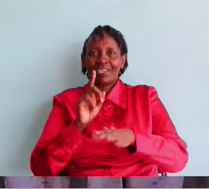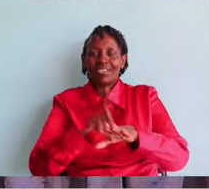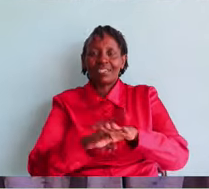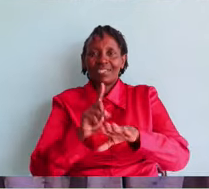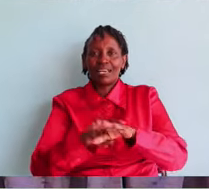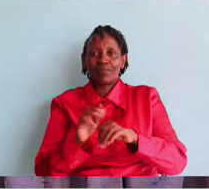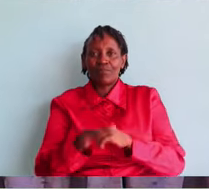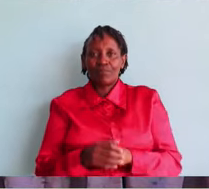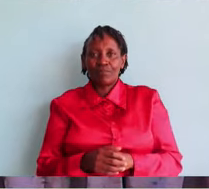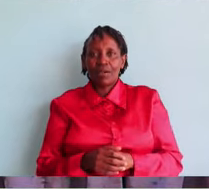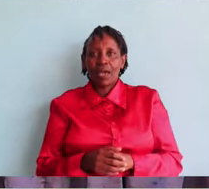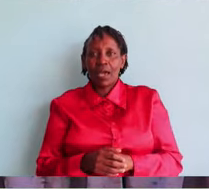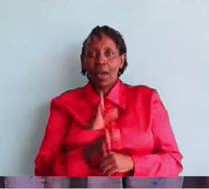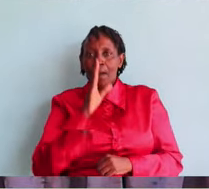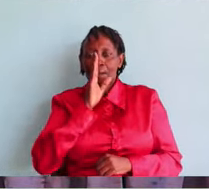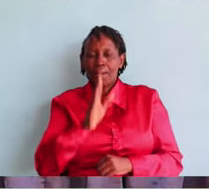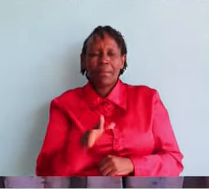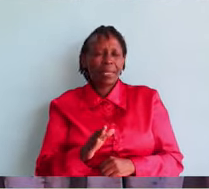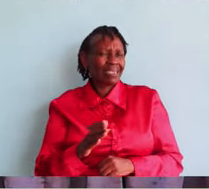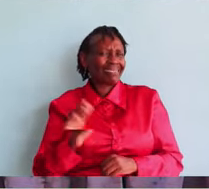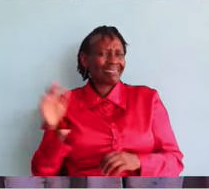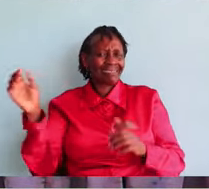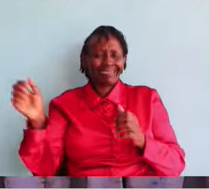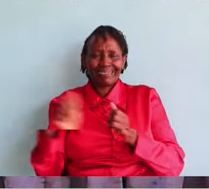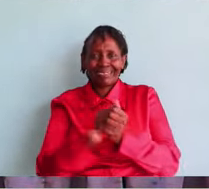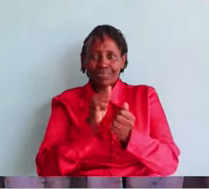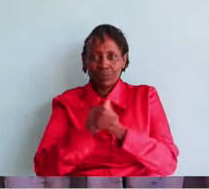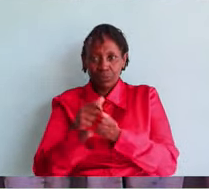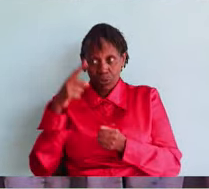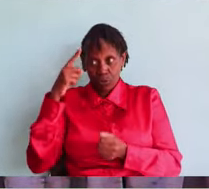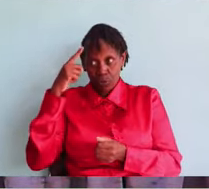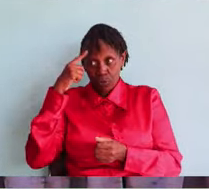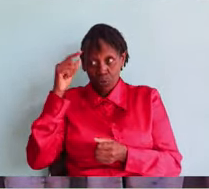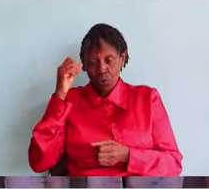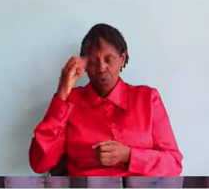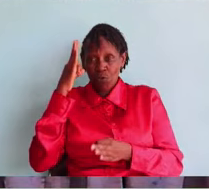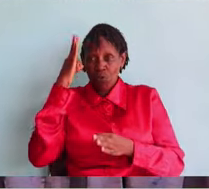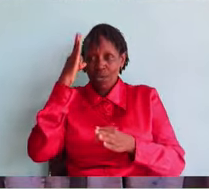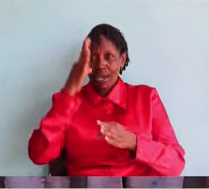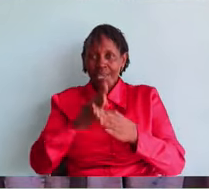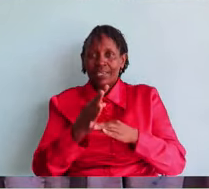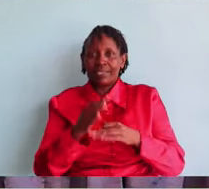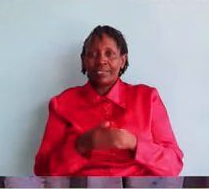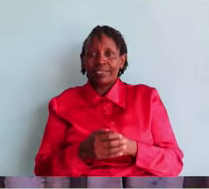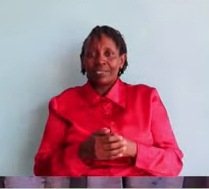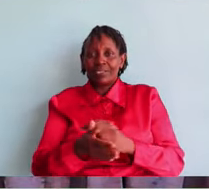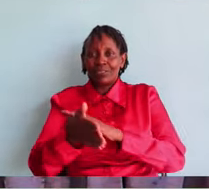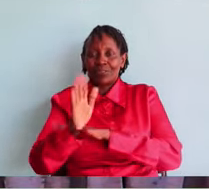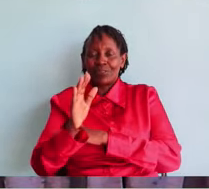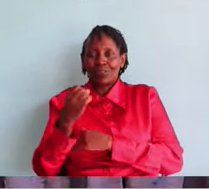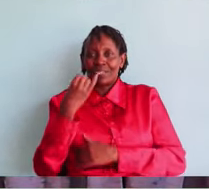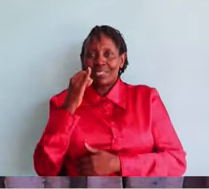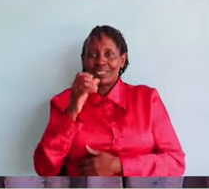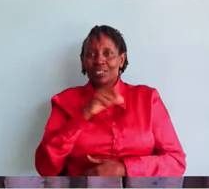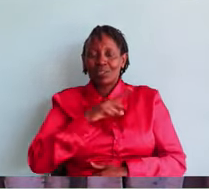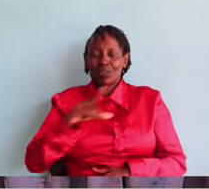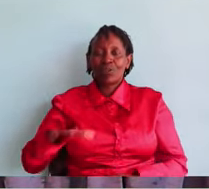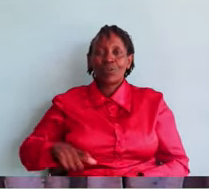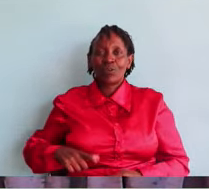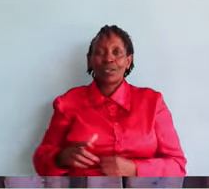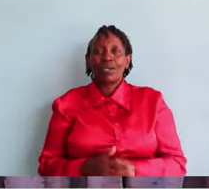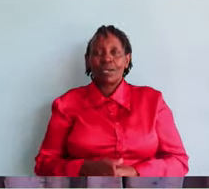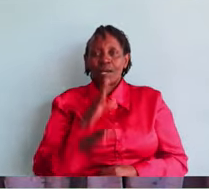being persecuted for their faith and for their belief that Jesus Christ was Lord. And they were being accused